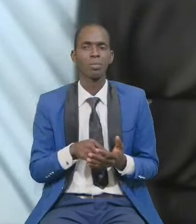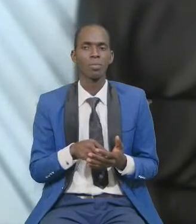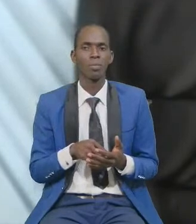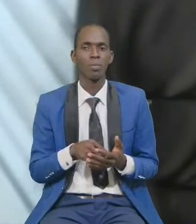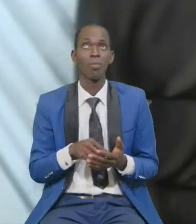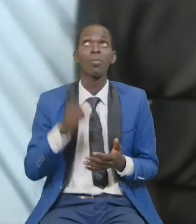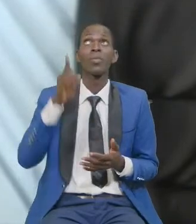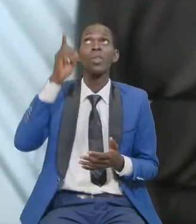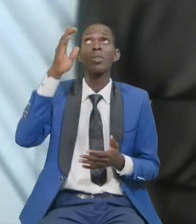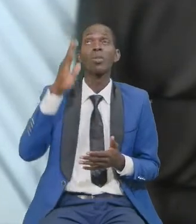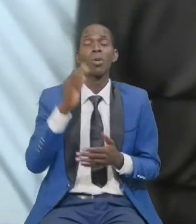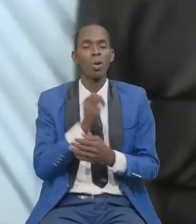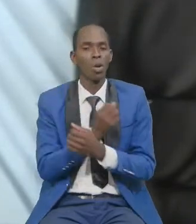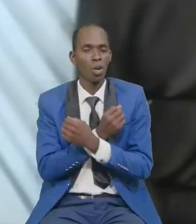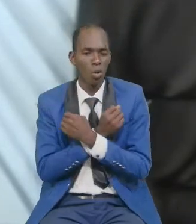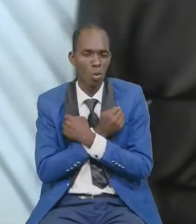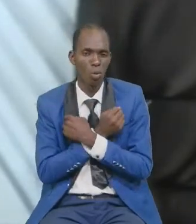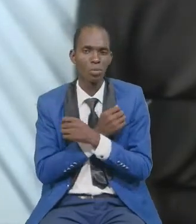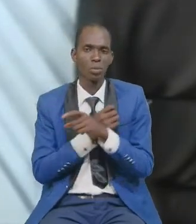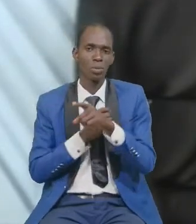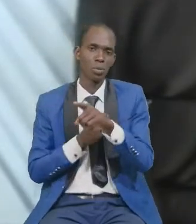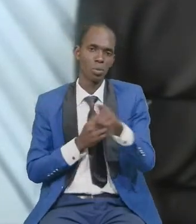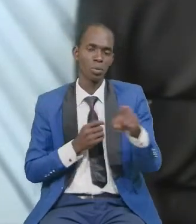God loves you.